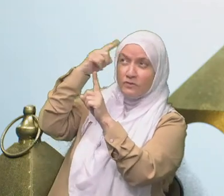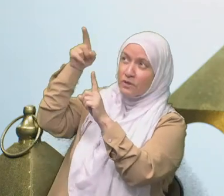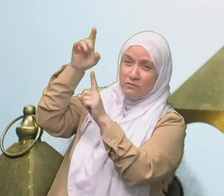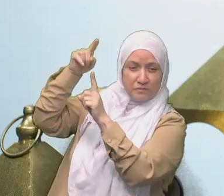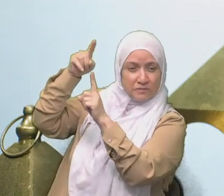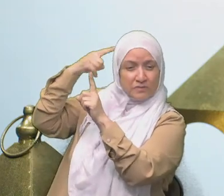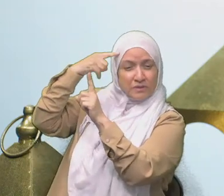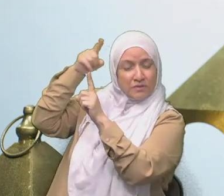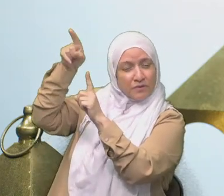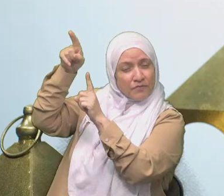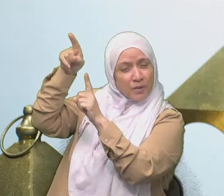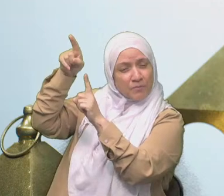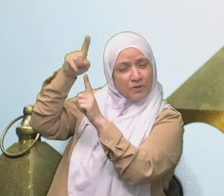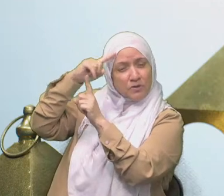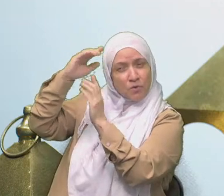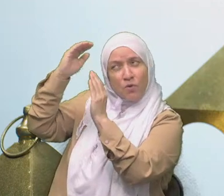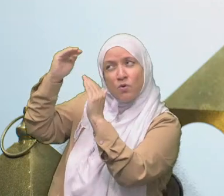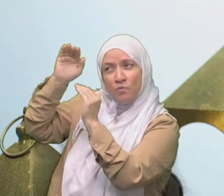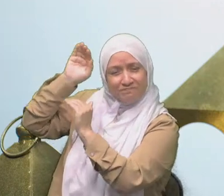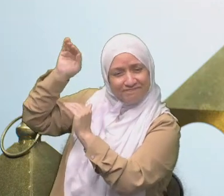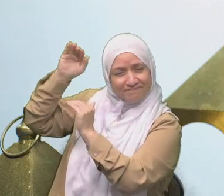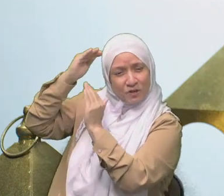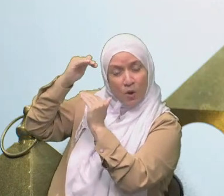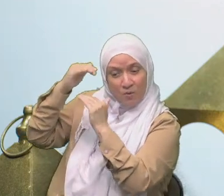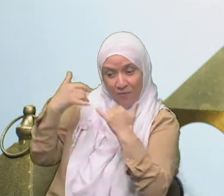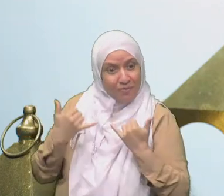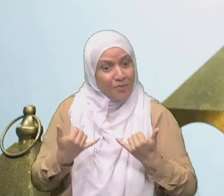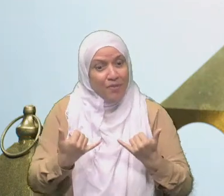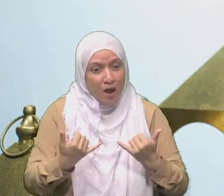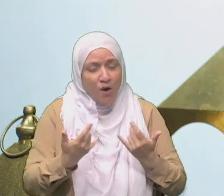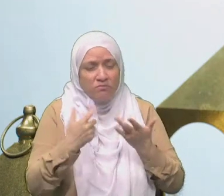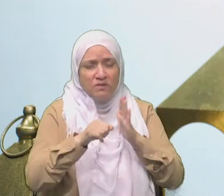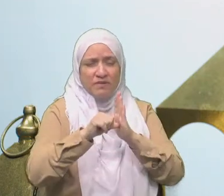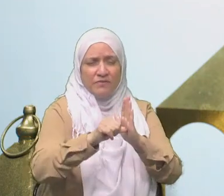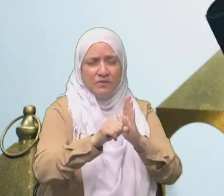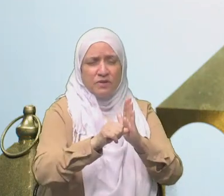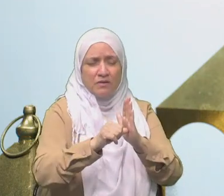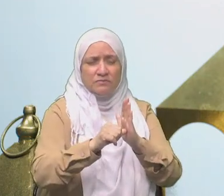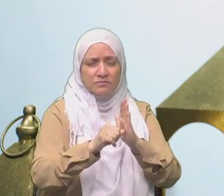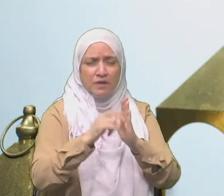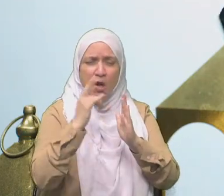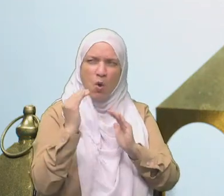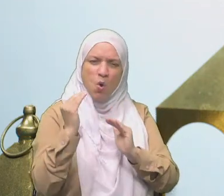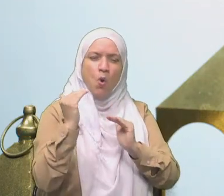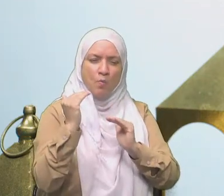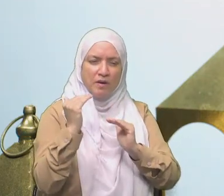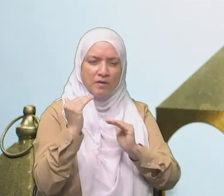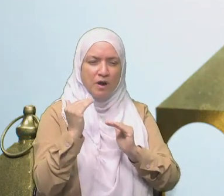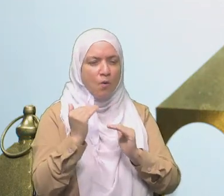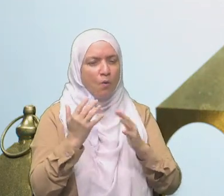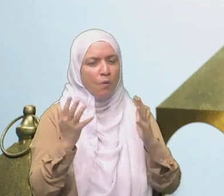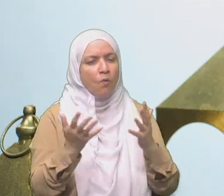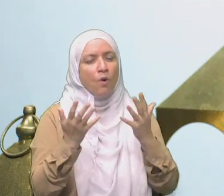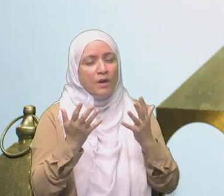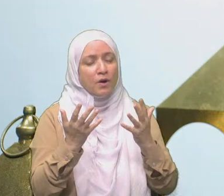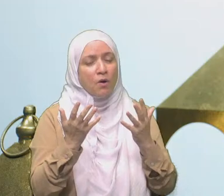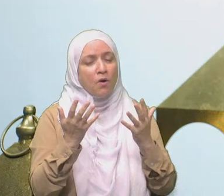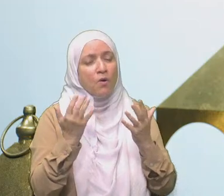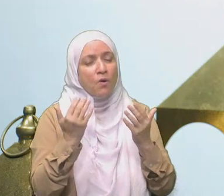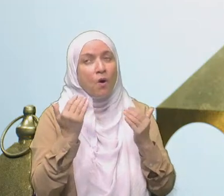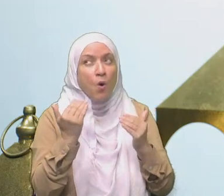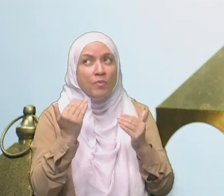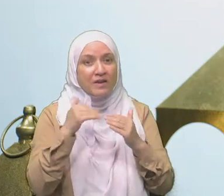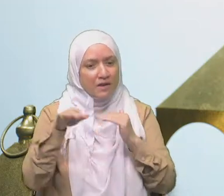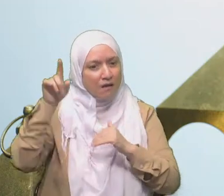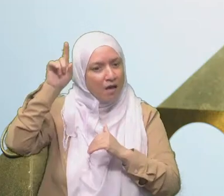where we emphasize hope, right? Likewise, when it comes to your hope in Allah, that's the cure, husn al-dhan billah. The